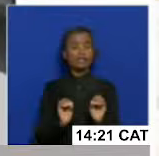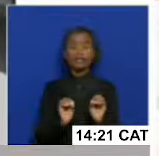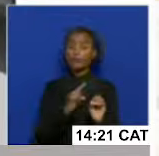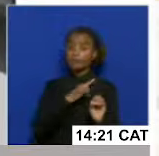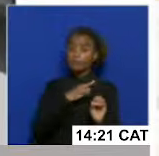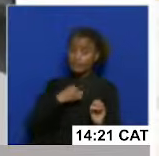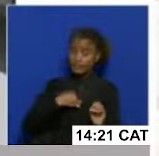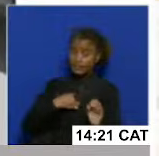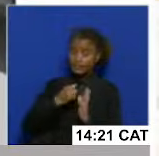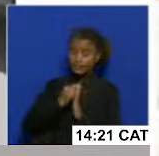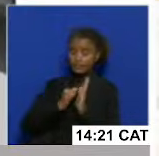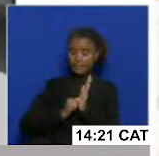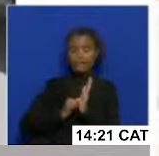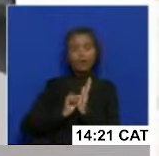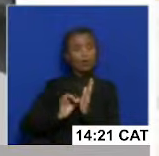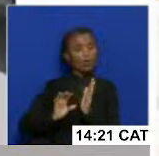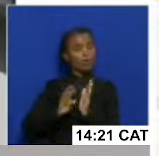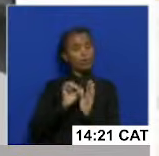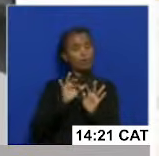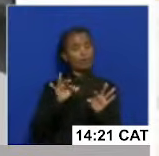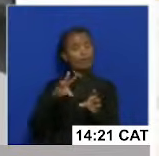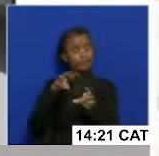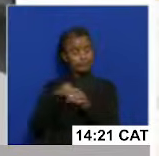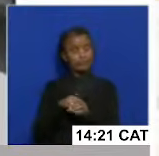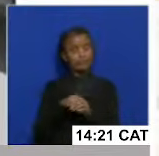on that day.